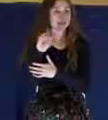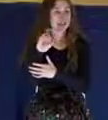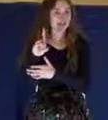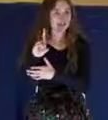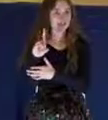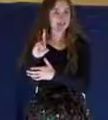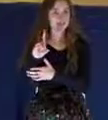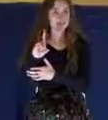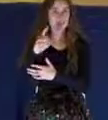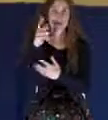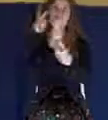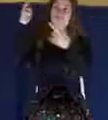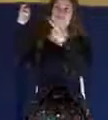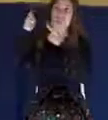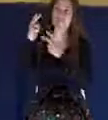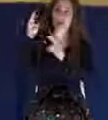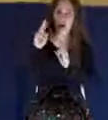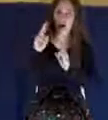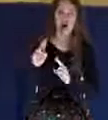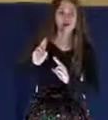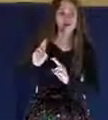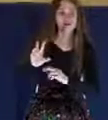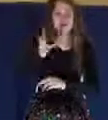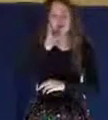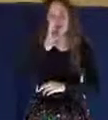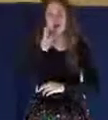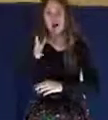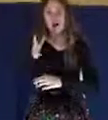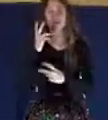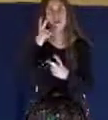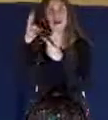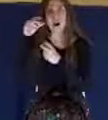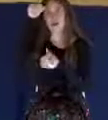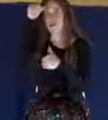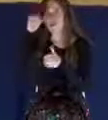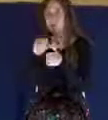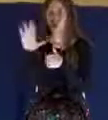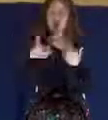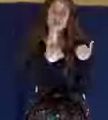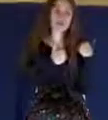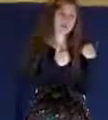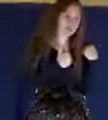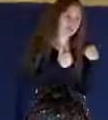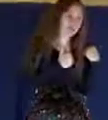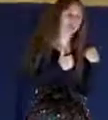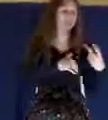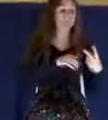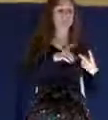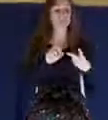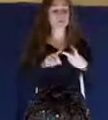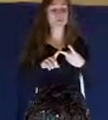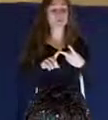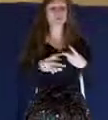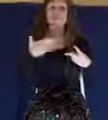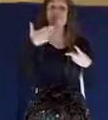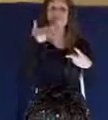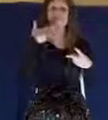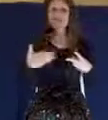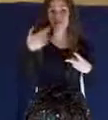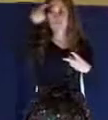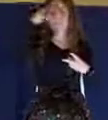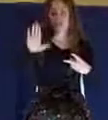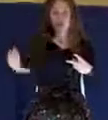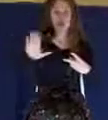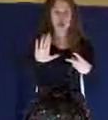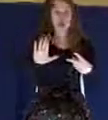perseverance. Be mindful of her burdens. But here's number two. Be thankful for her sacrifices.